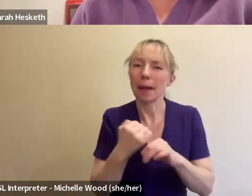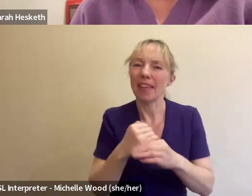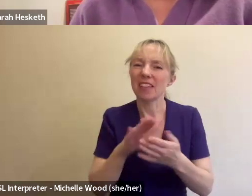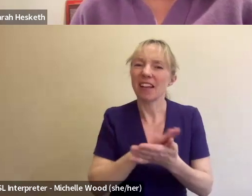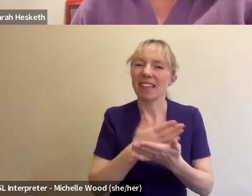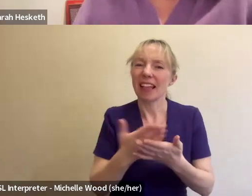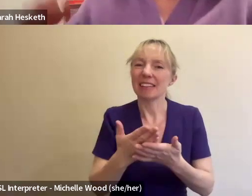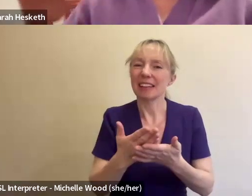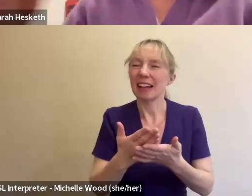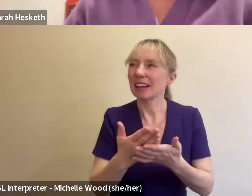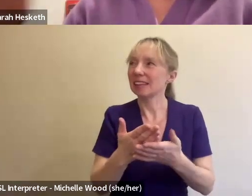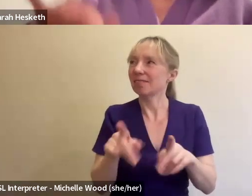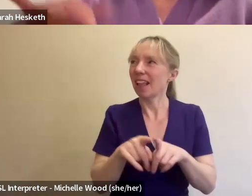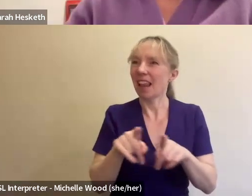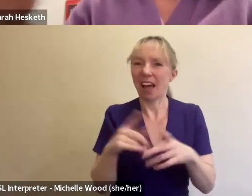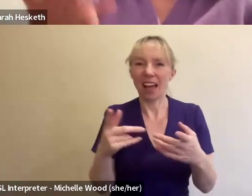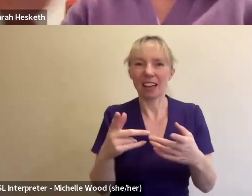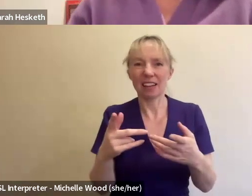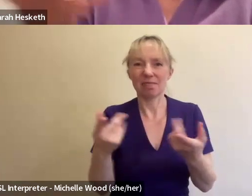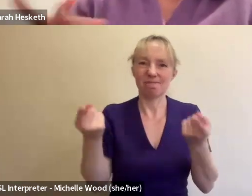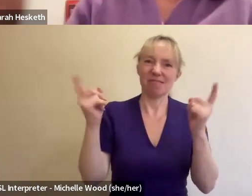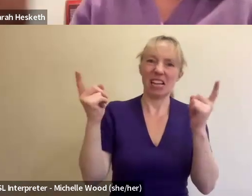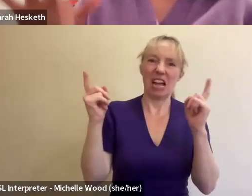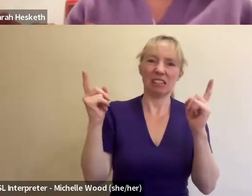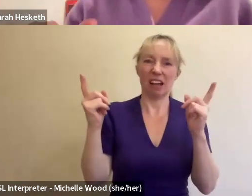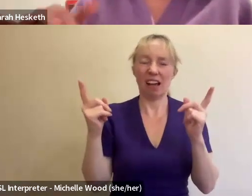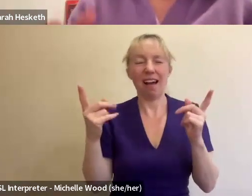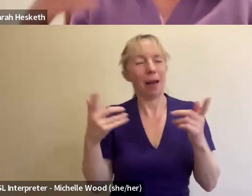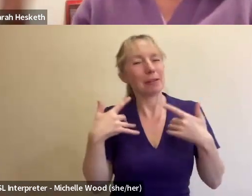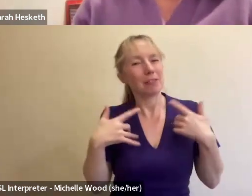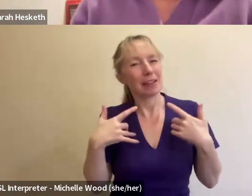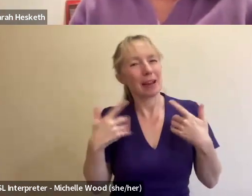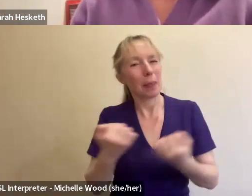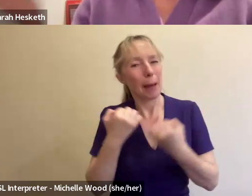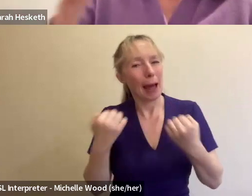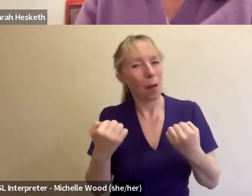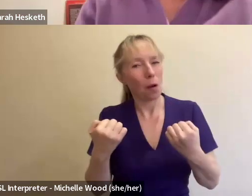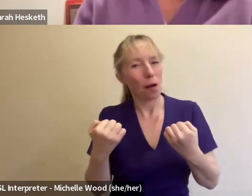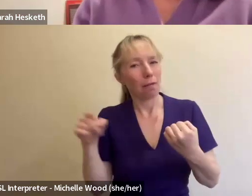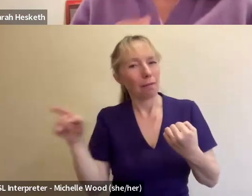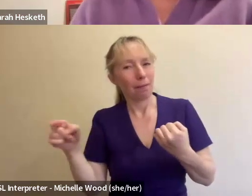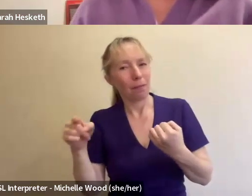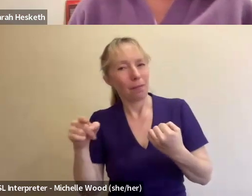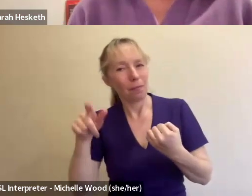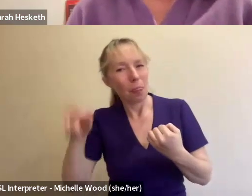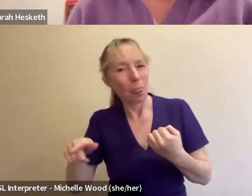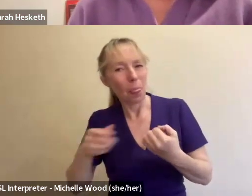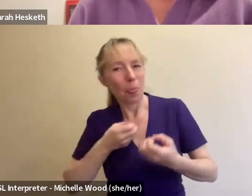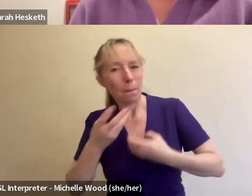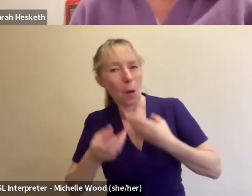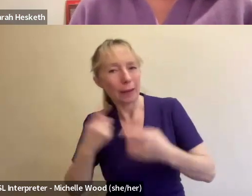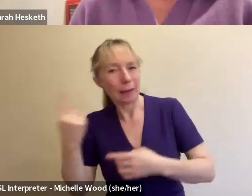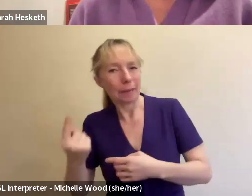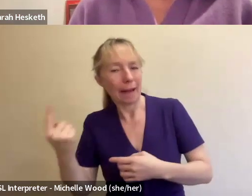like a dictator, but I guess I'm interested in the power dynamics between the poets themselves and the translators in